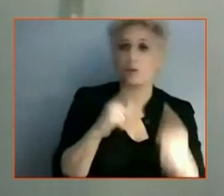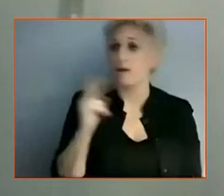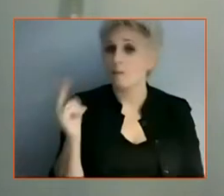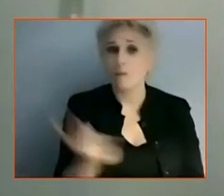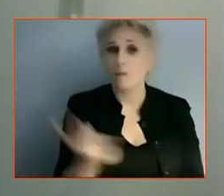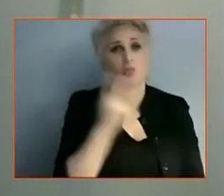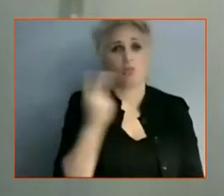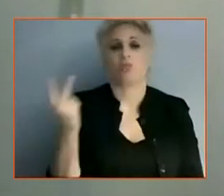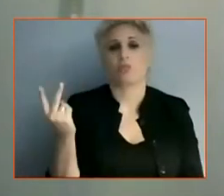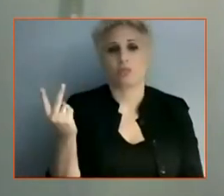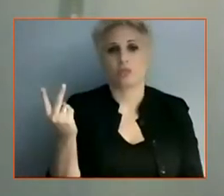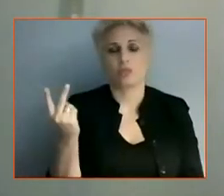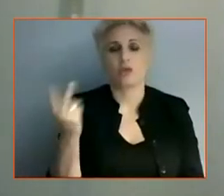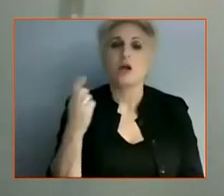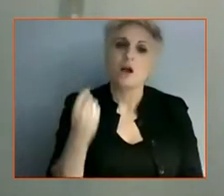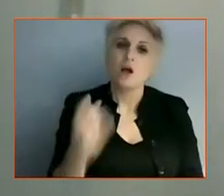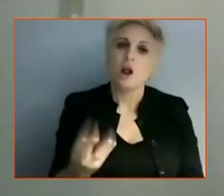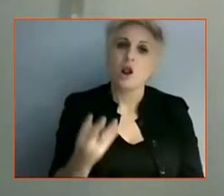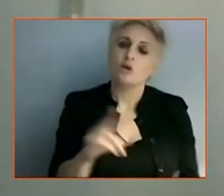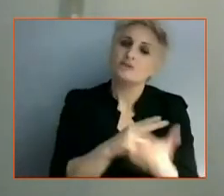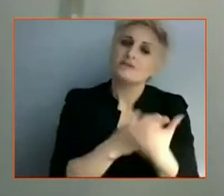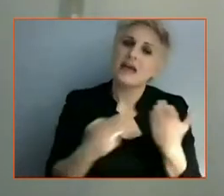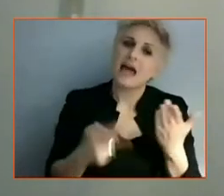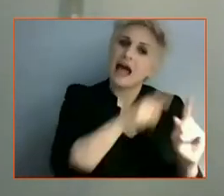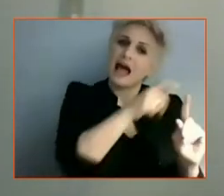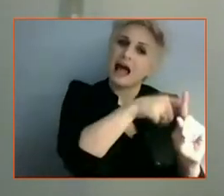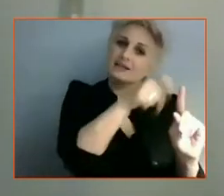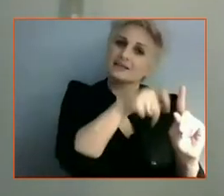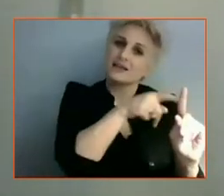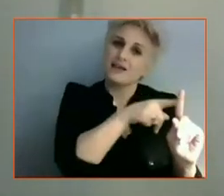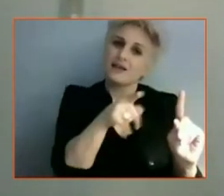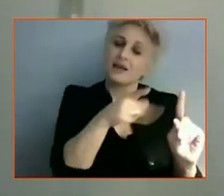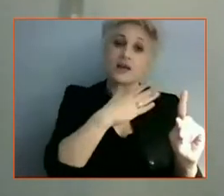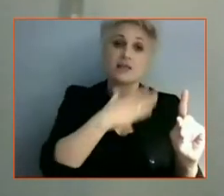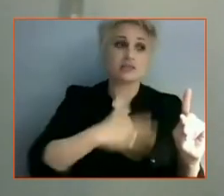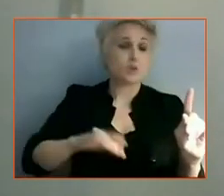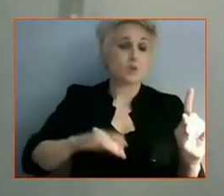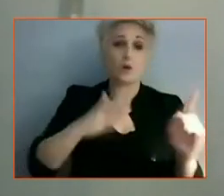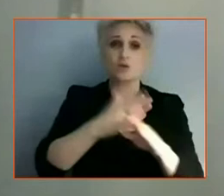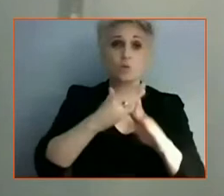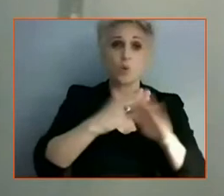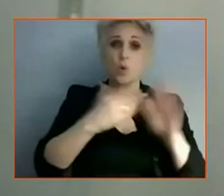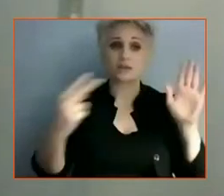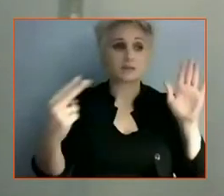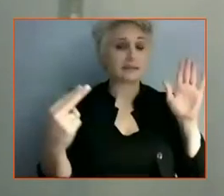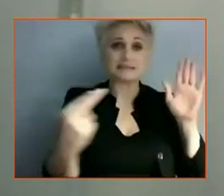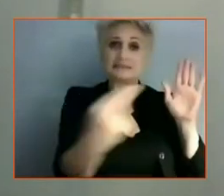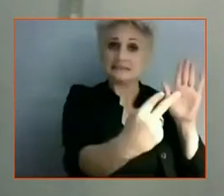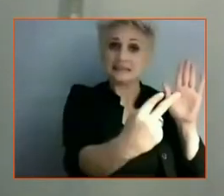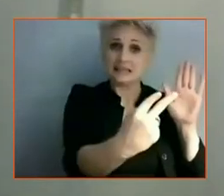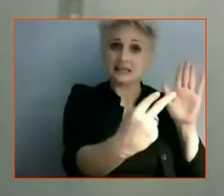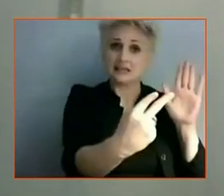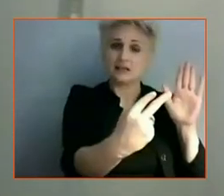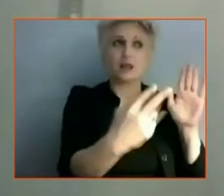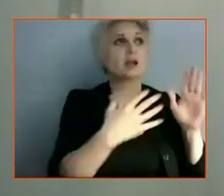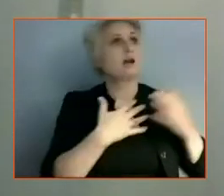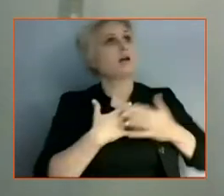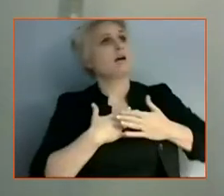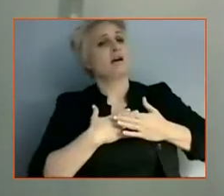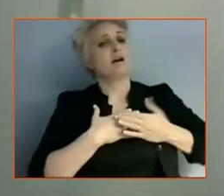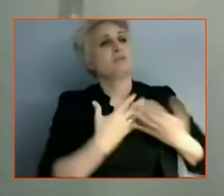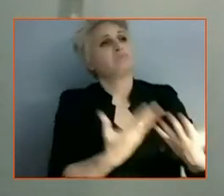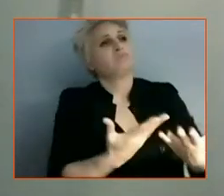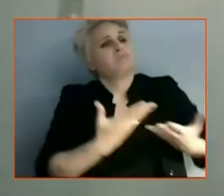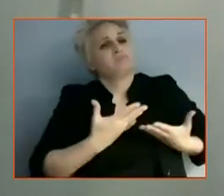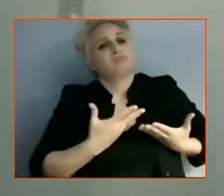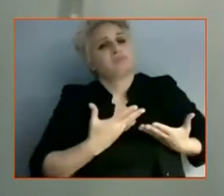a lot of the artists and the art sector want their worth to be seen in terms of well-being, but also the worth